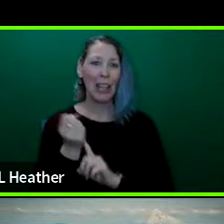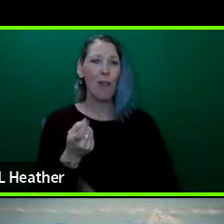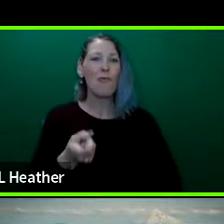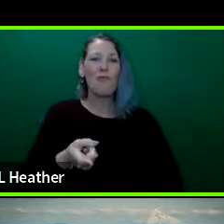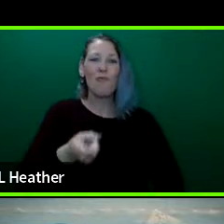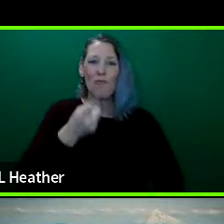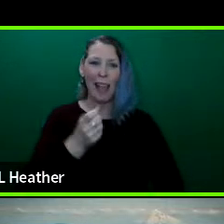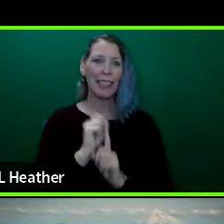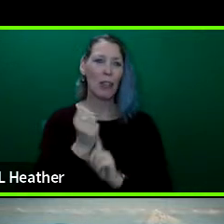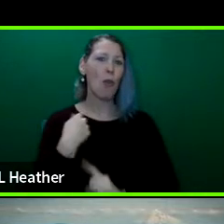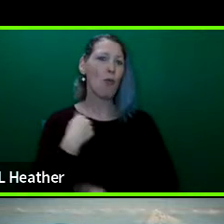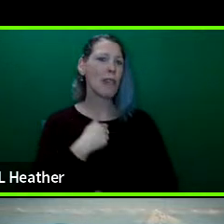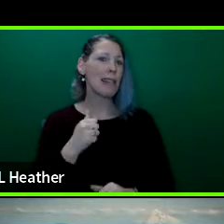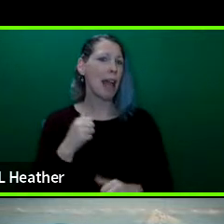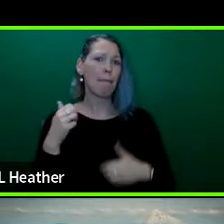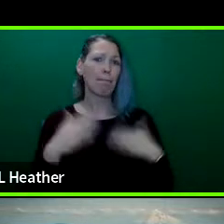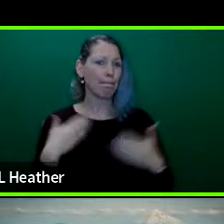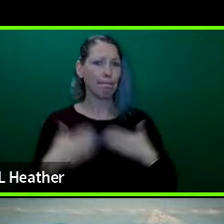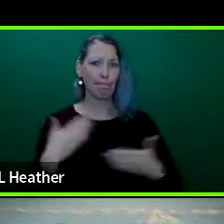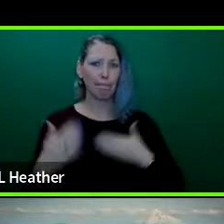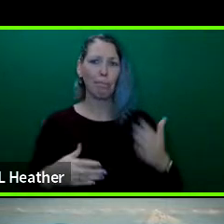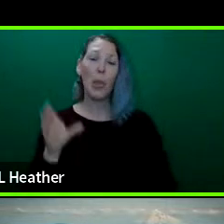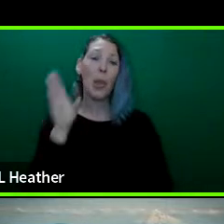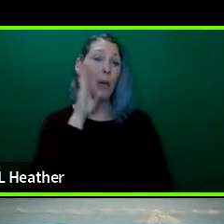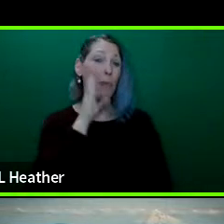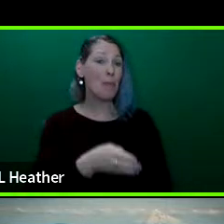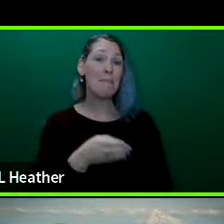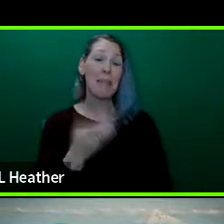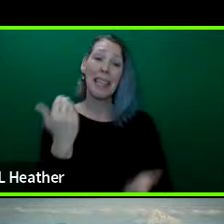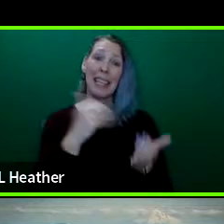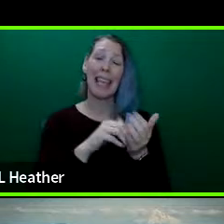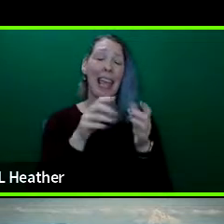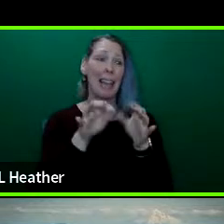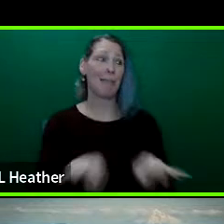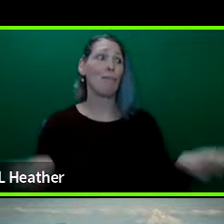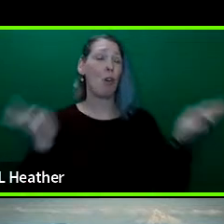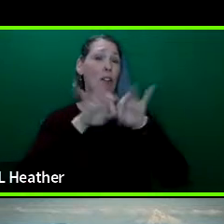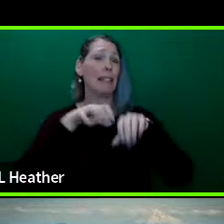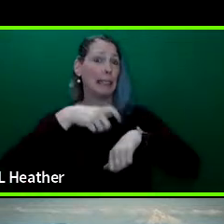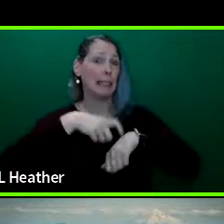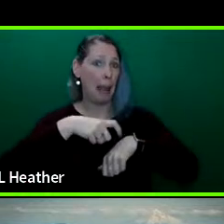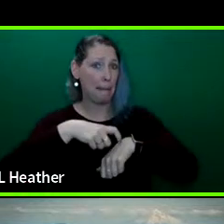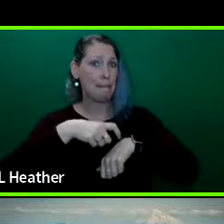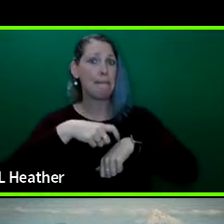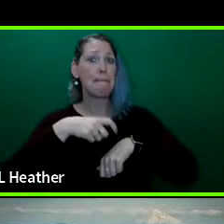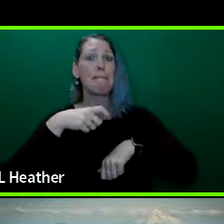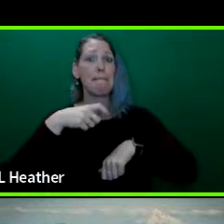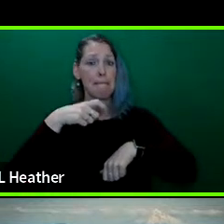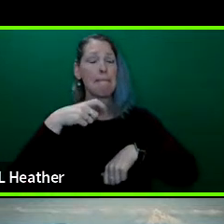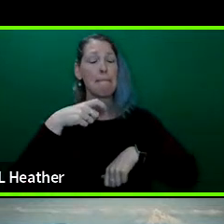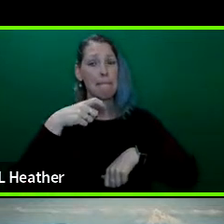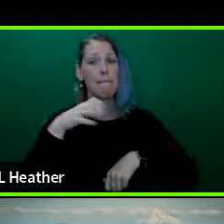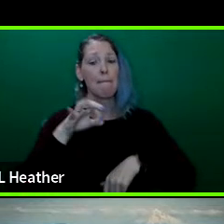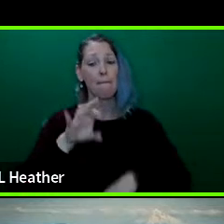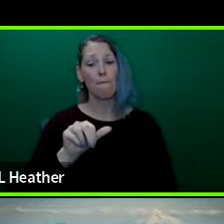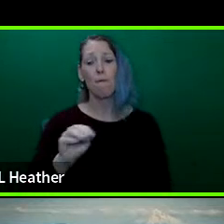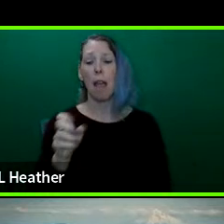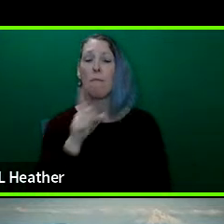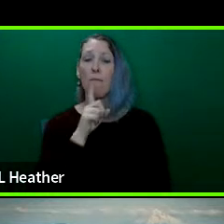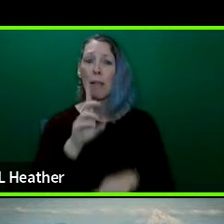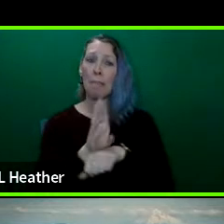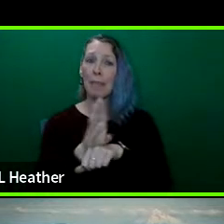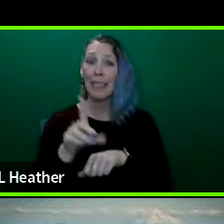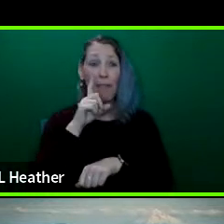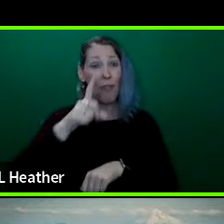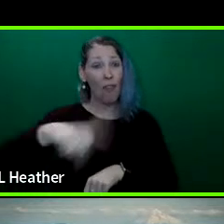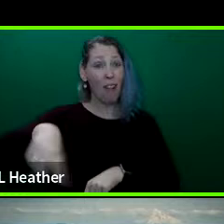can move forward. So it's going to be, once again, an important time frame, and very busy for the